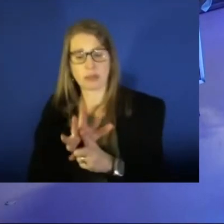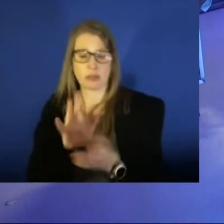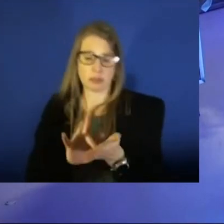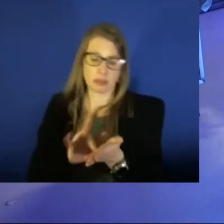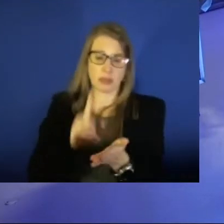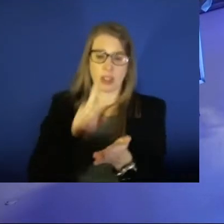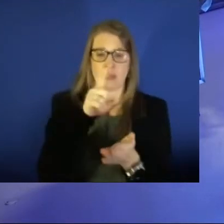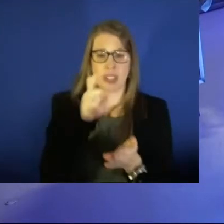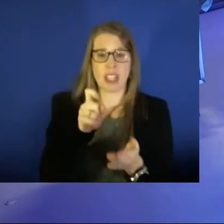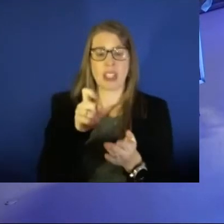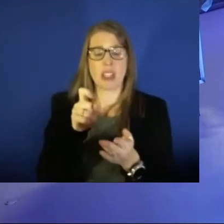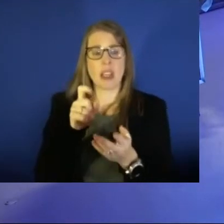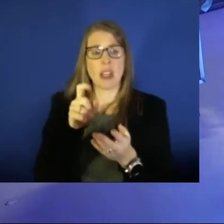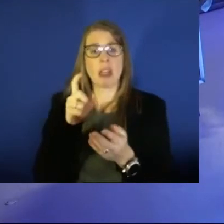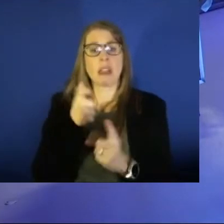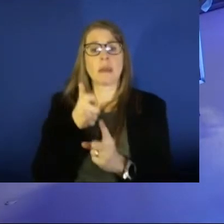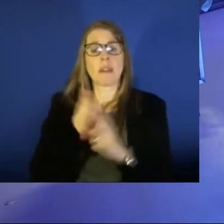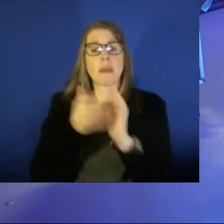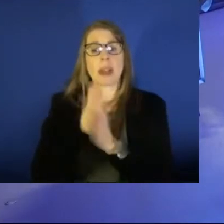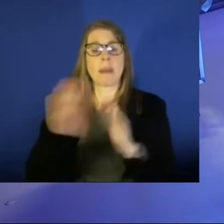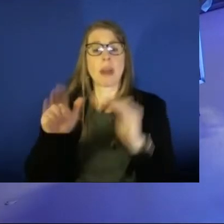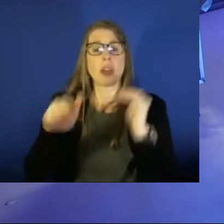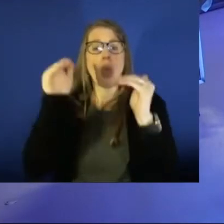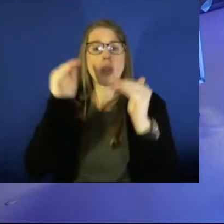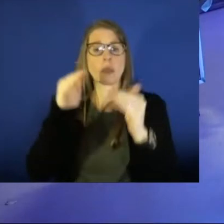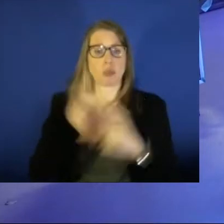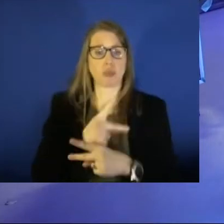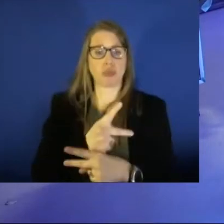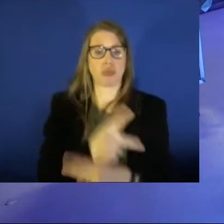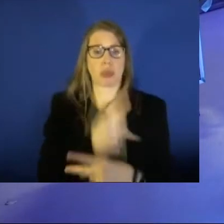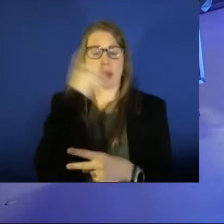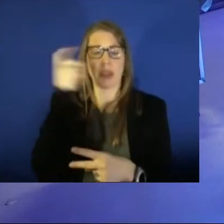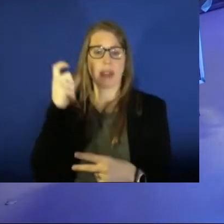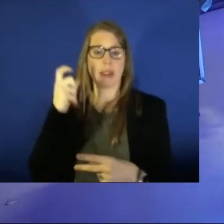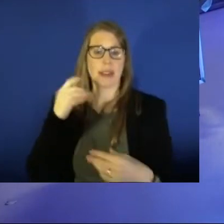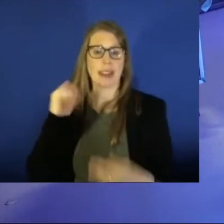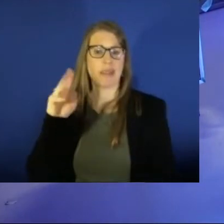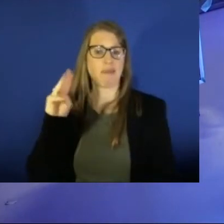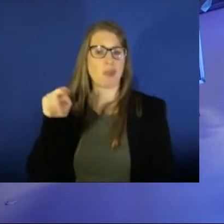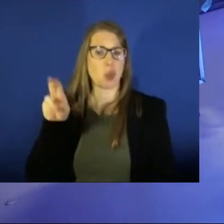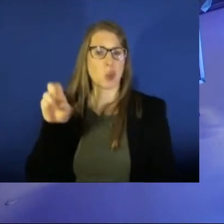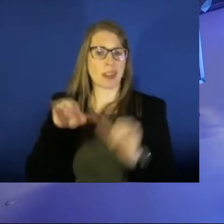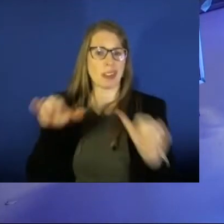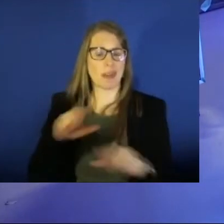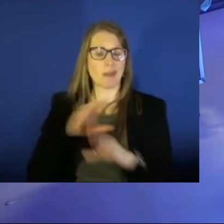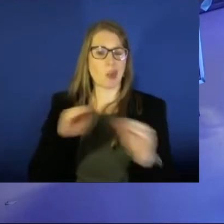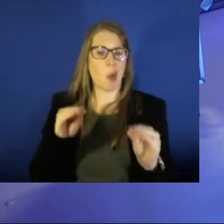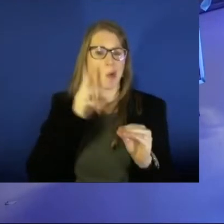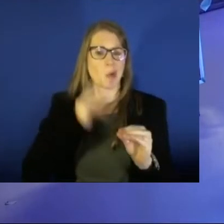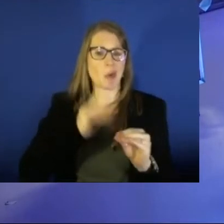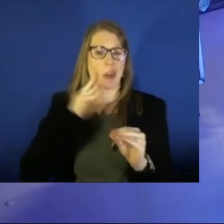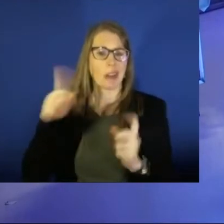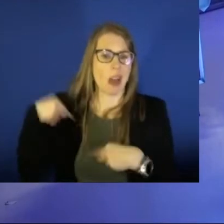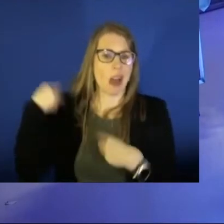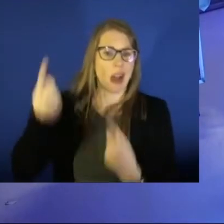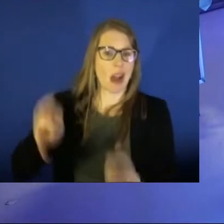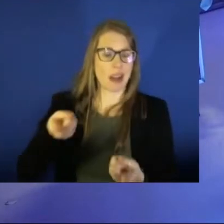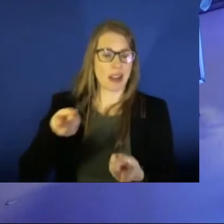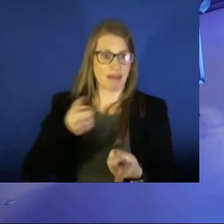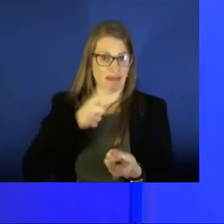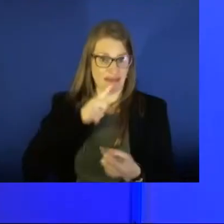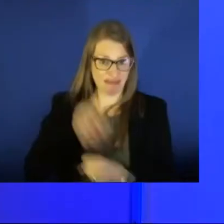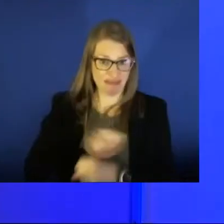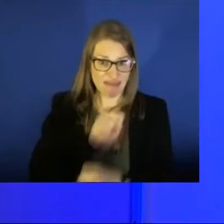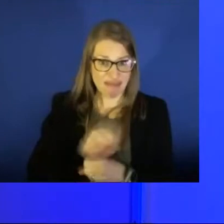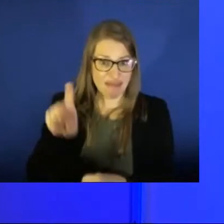immune systems have less experience and so on and so forth. But just curious your thoughts about that. Is that a thing?